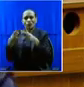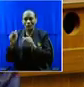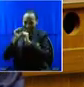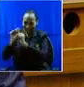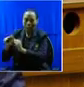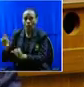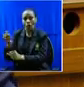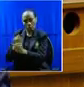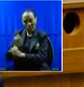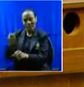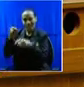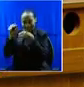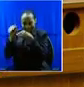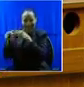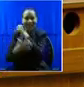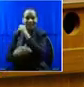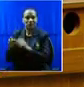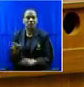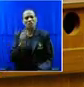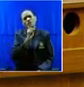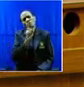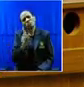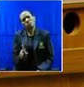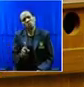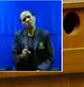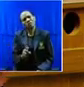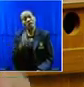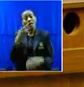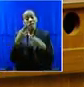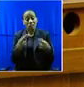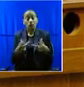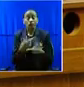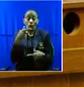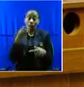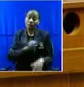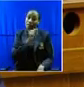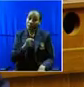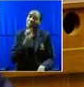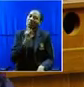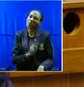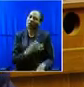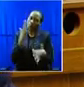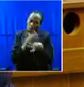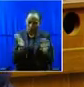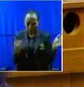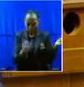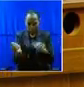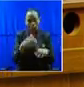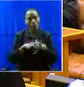locally made goods is not only lekker, it is also about creating jobs in our own countries.